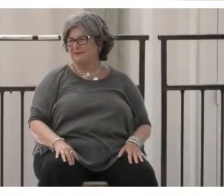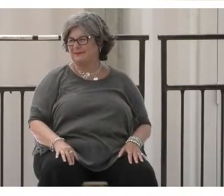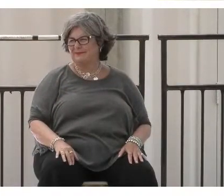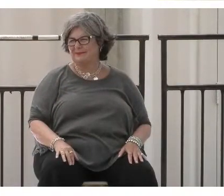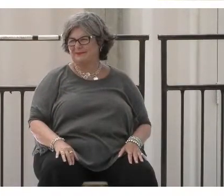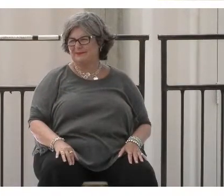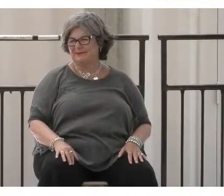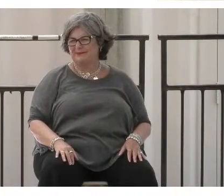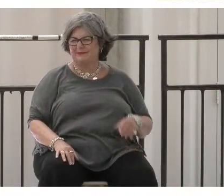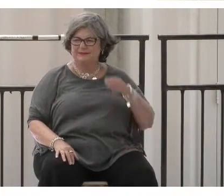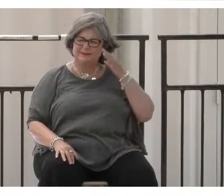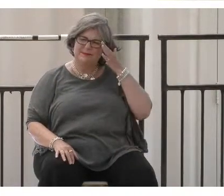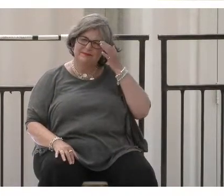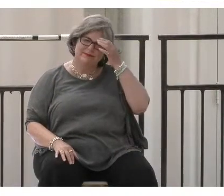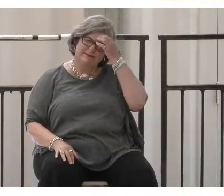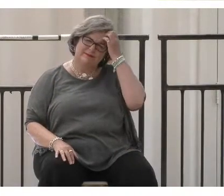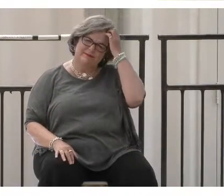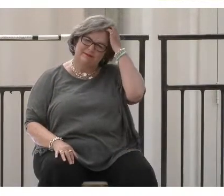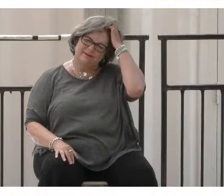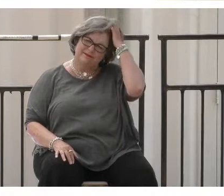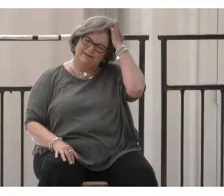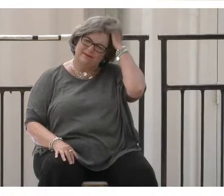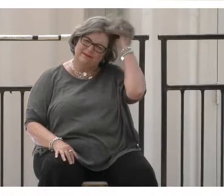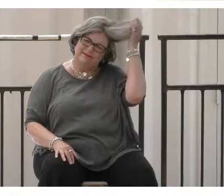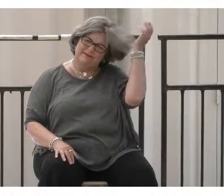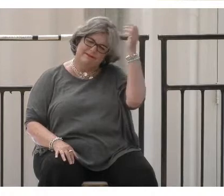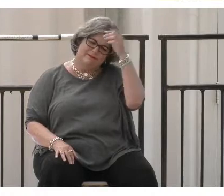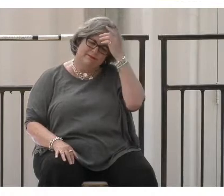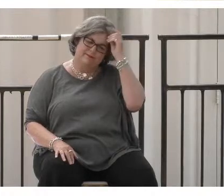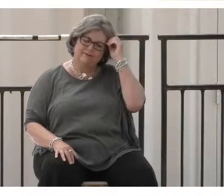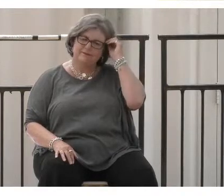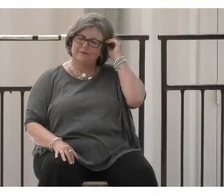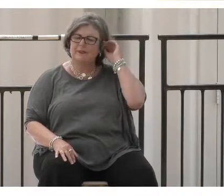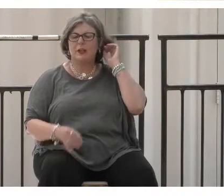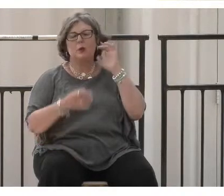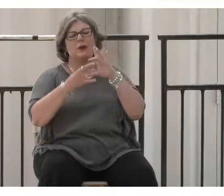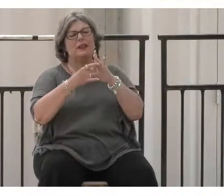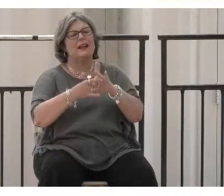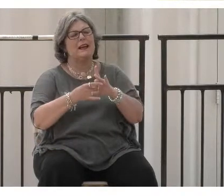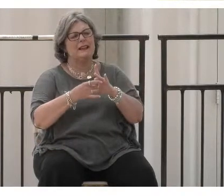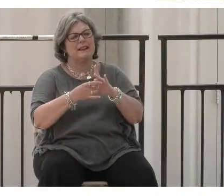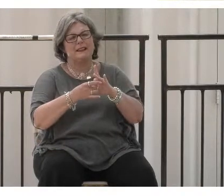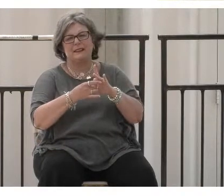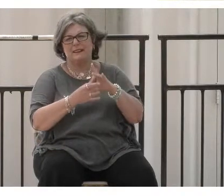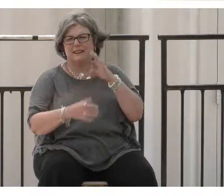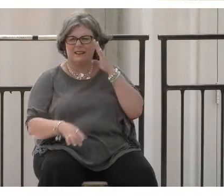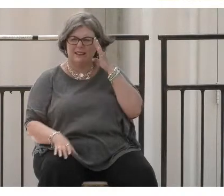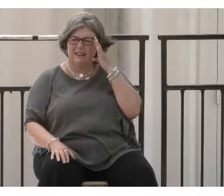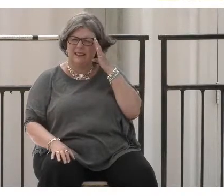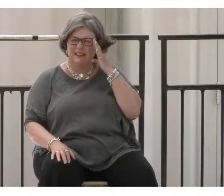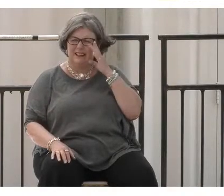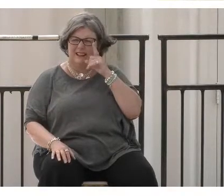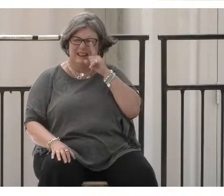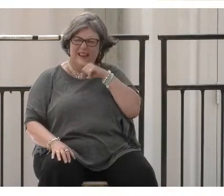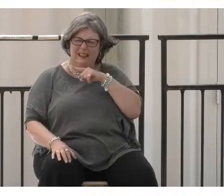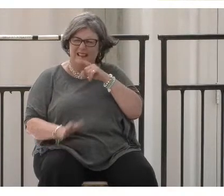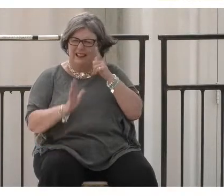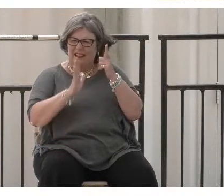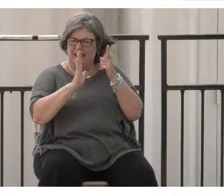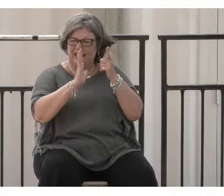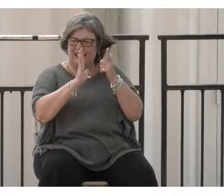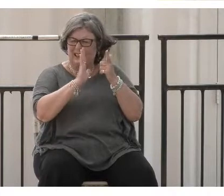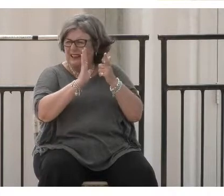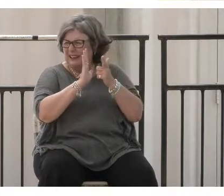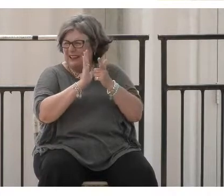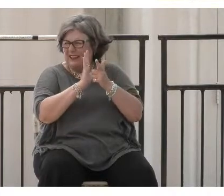This concerns one of work of modern architecture in Dubai. I'm trying to find out, they have a abandoned science museum